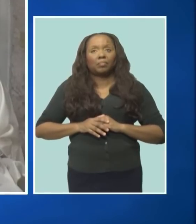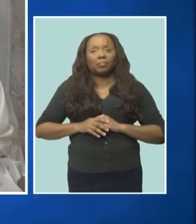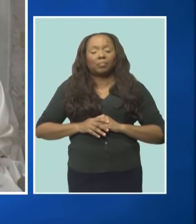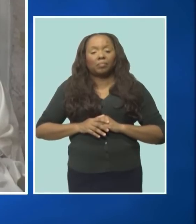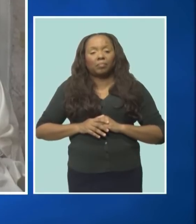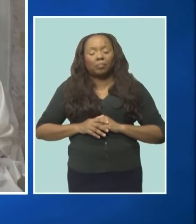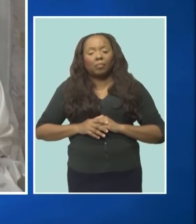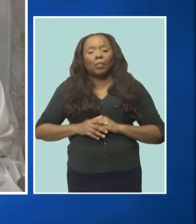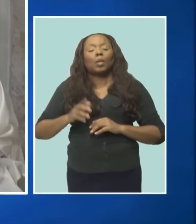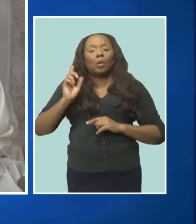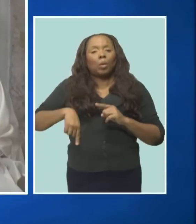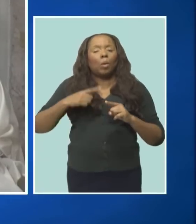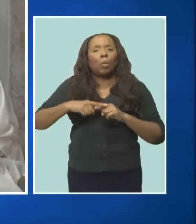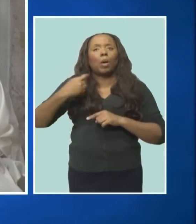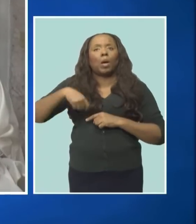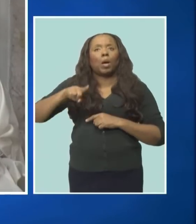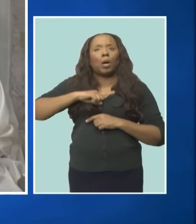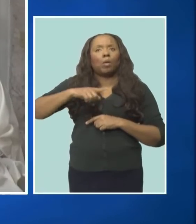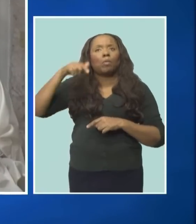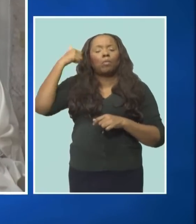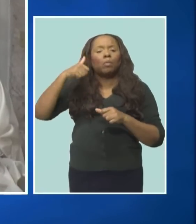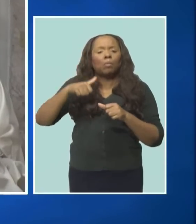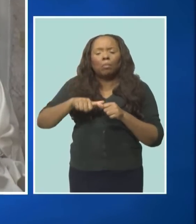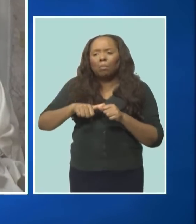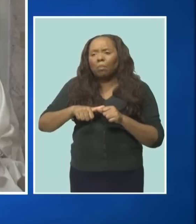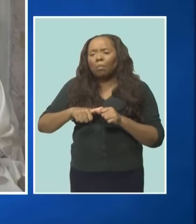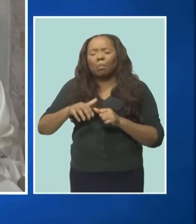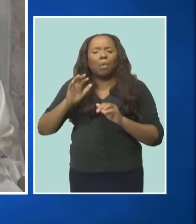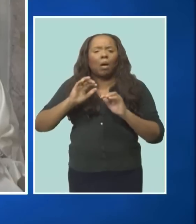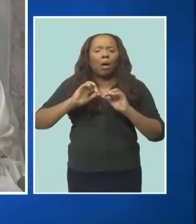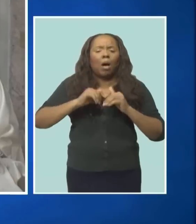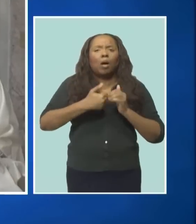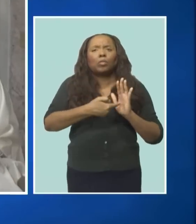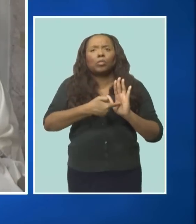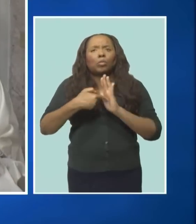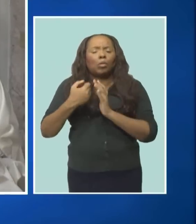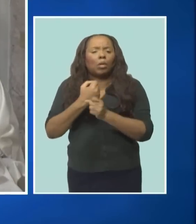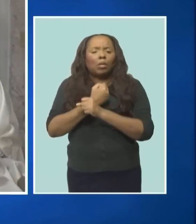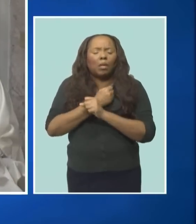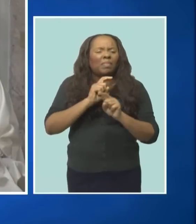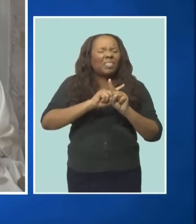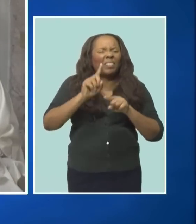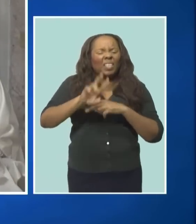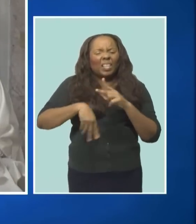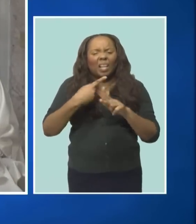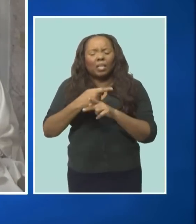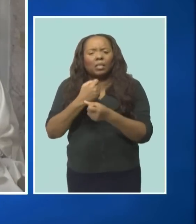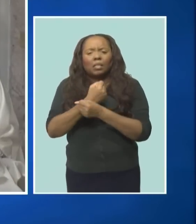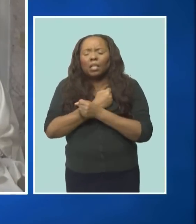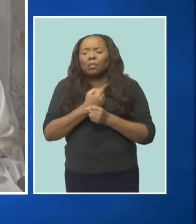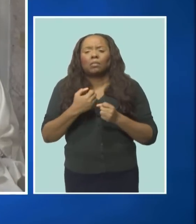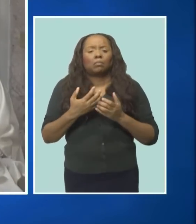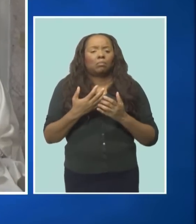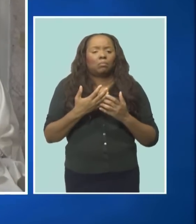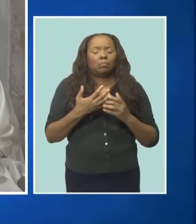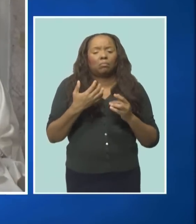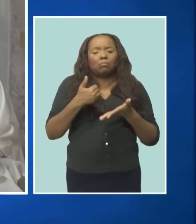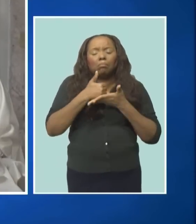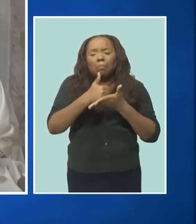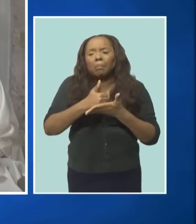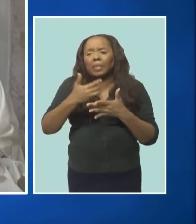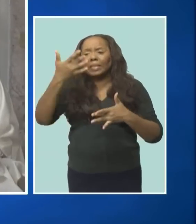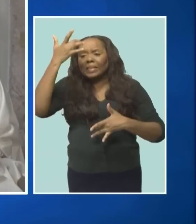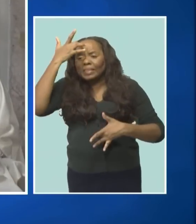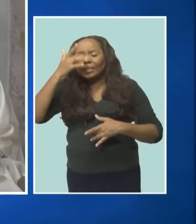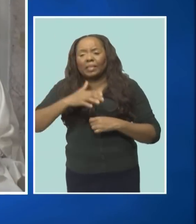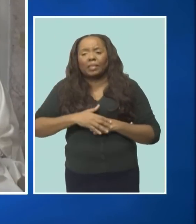washing of the feet of prisoners, embracing the sick, listening to